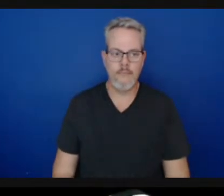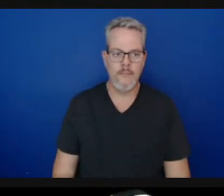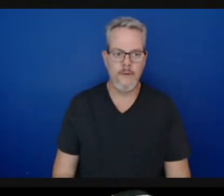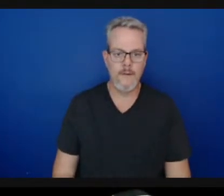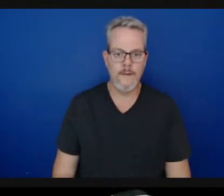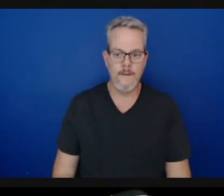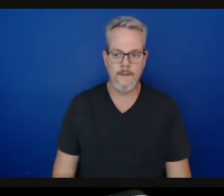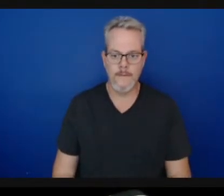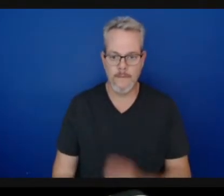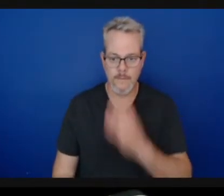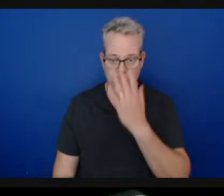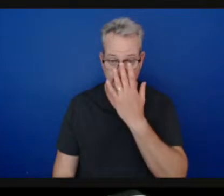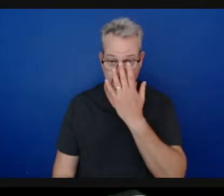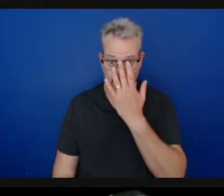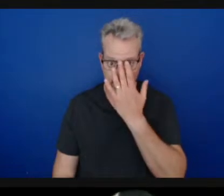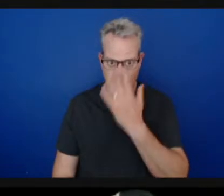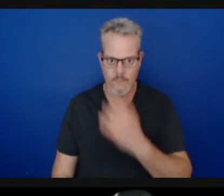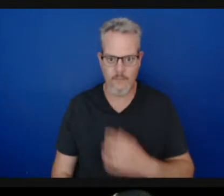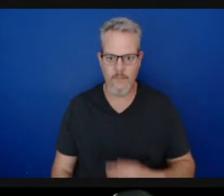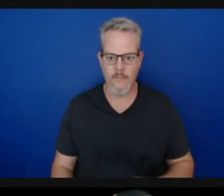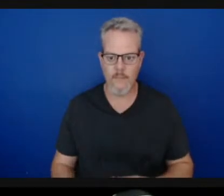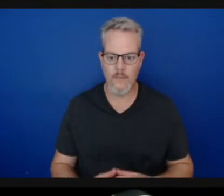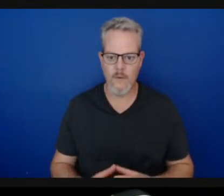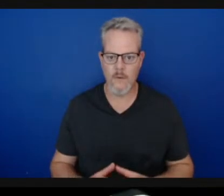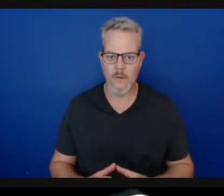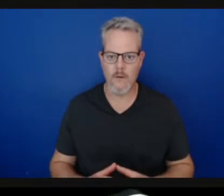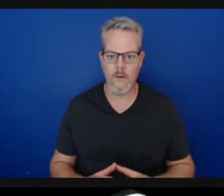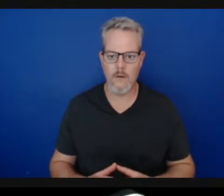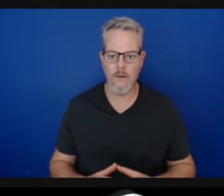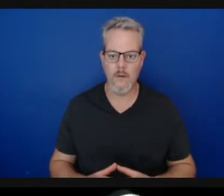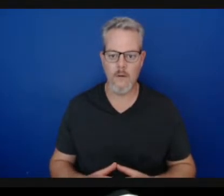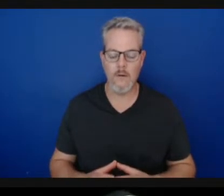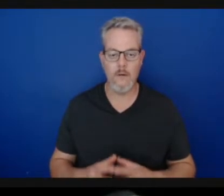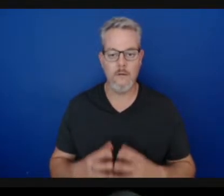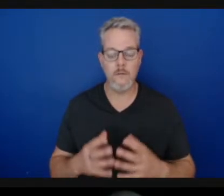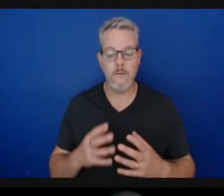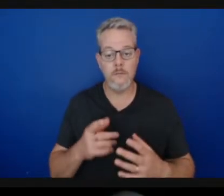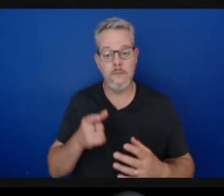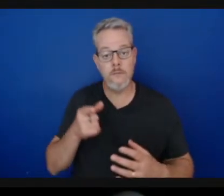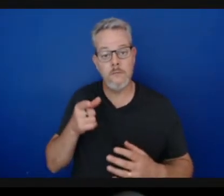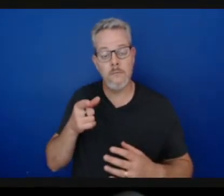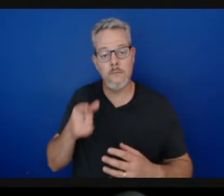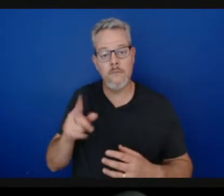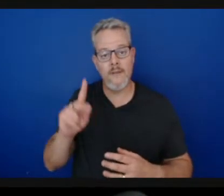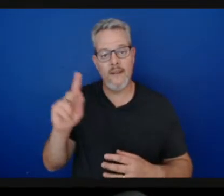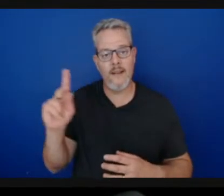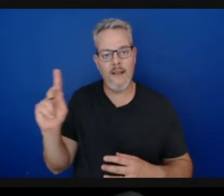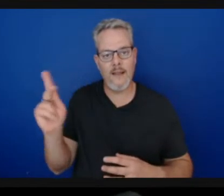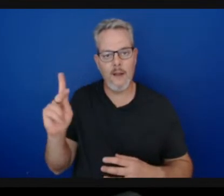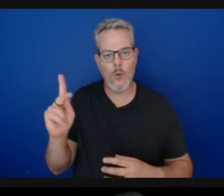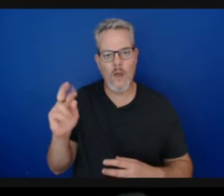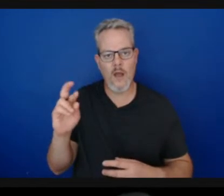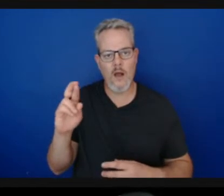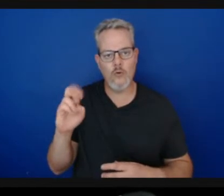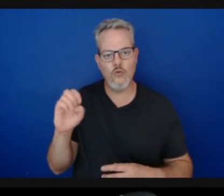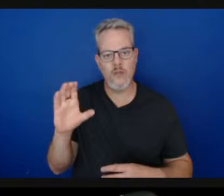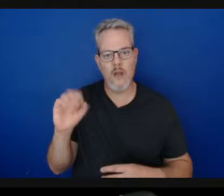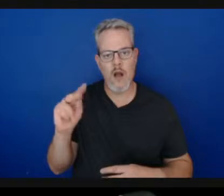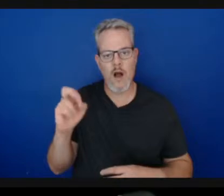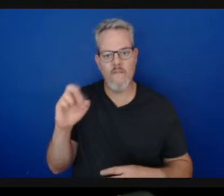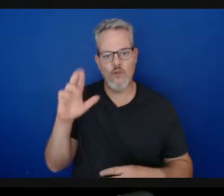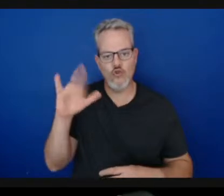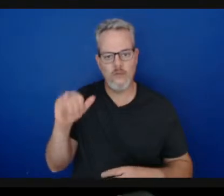While we're talking construction, it's worth noting that the Kilauea Recovery has put out an update this month in February with a